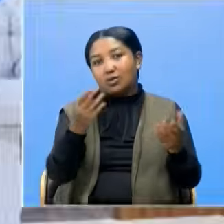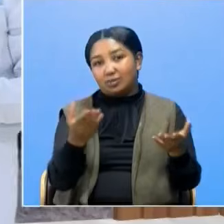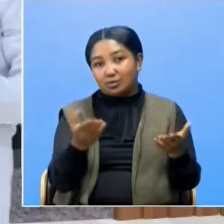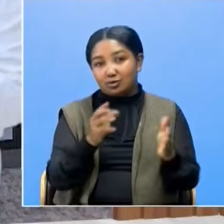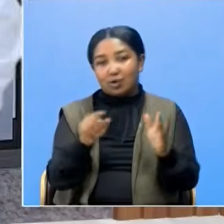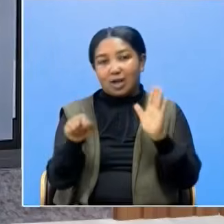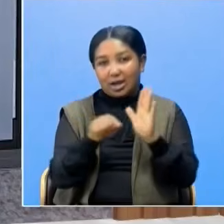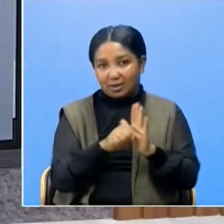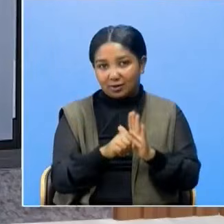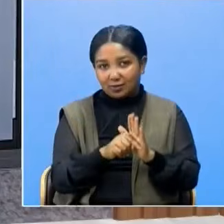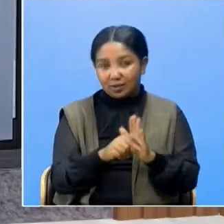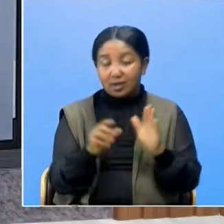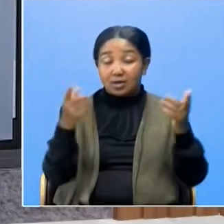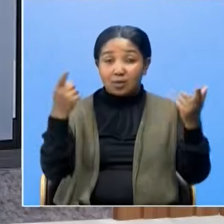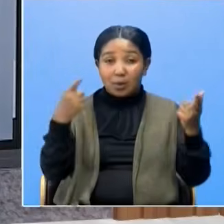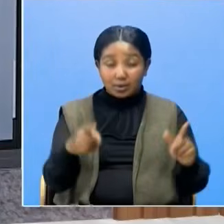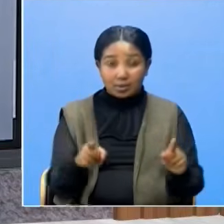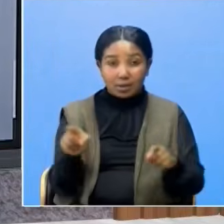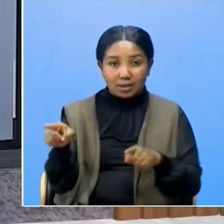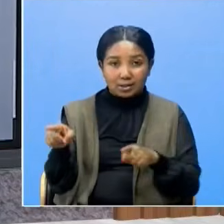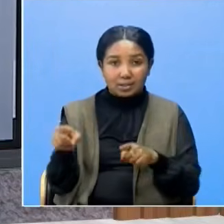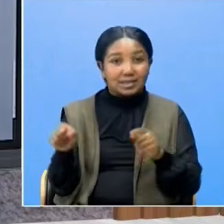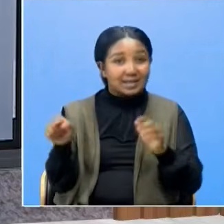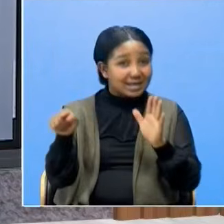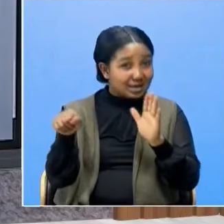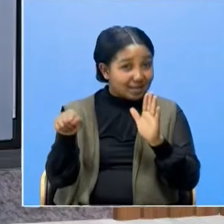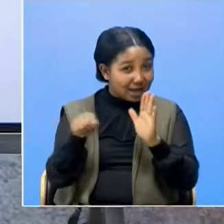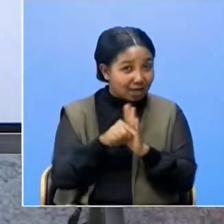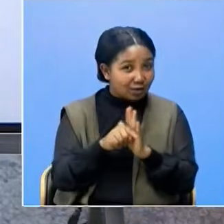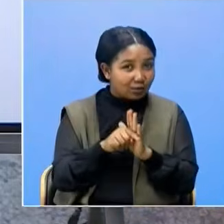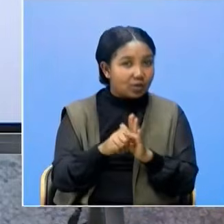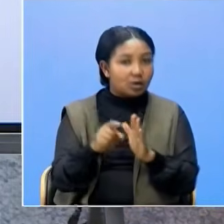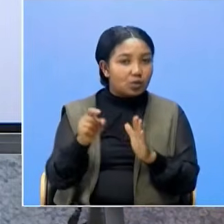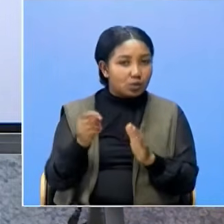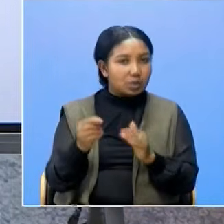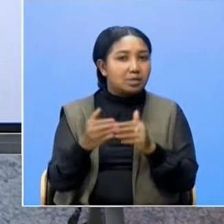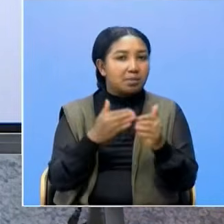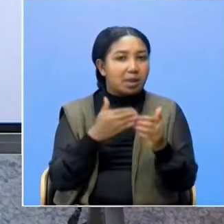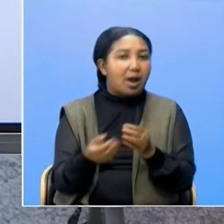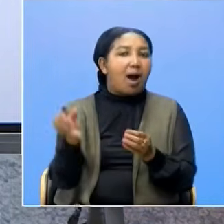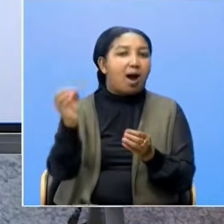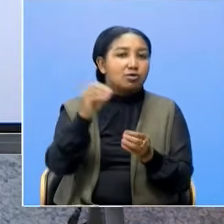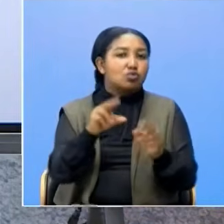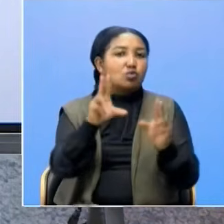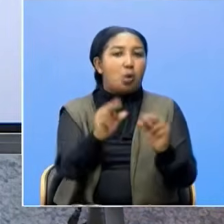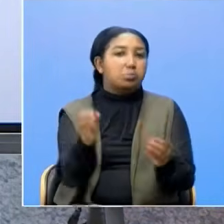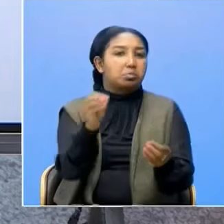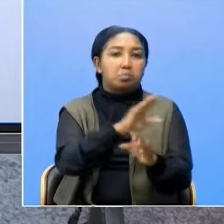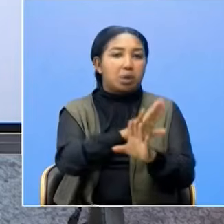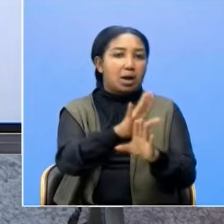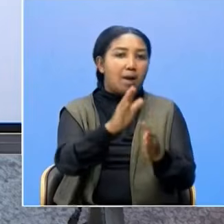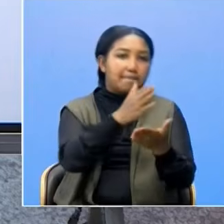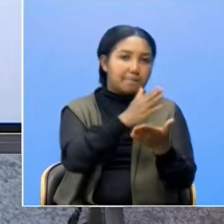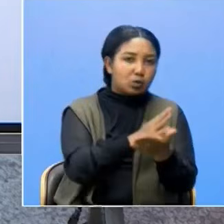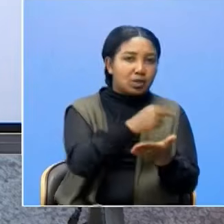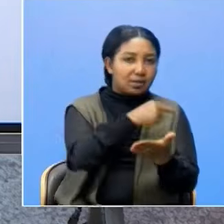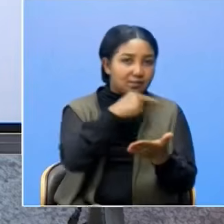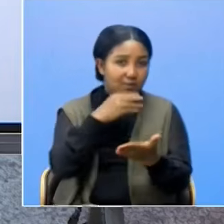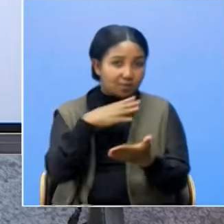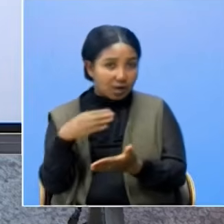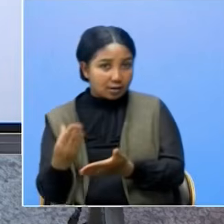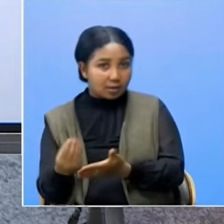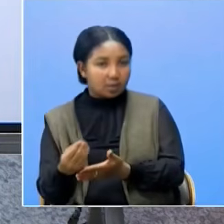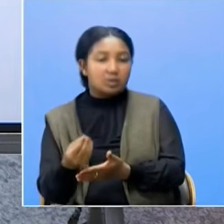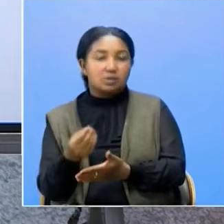So, even when we make it a negative form, we simply add not between the verb and